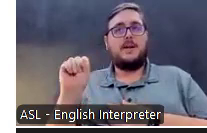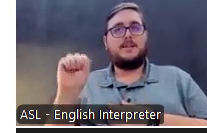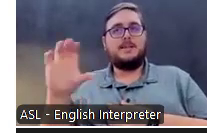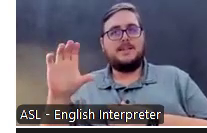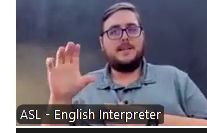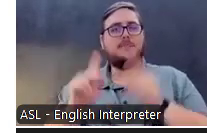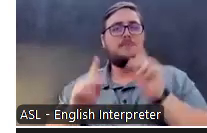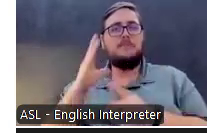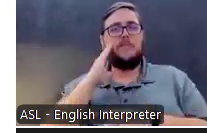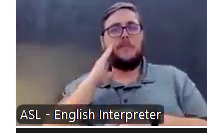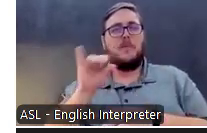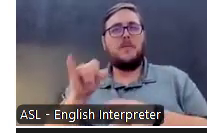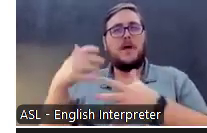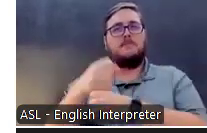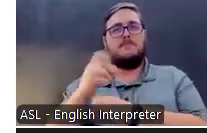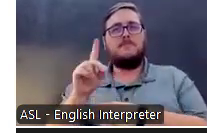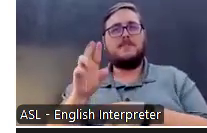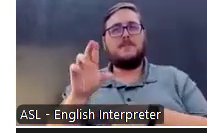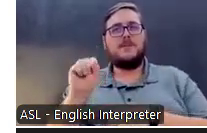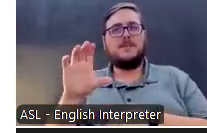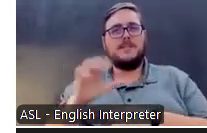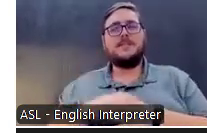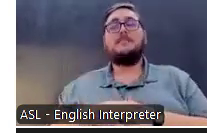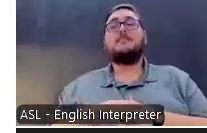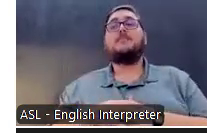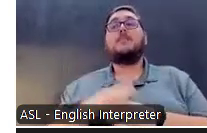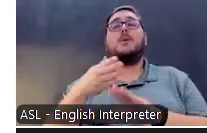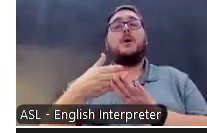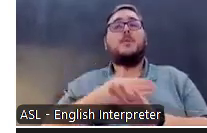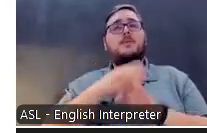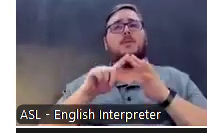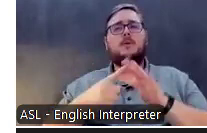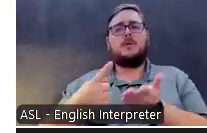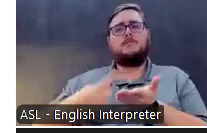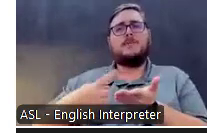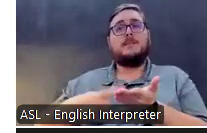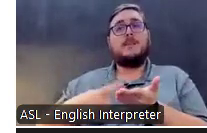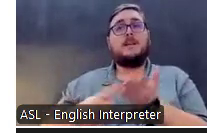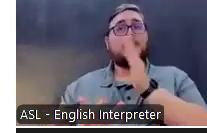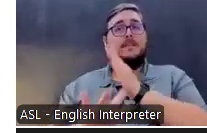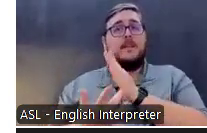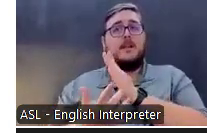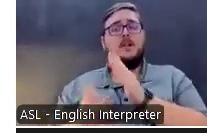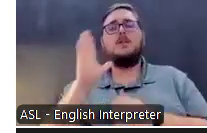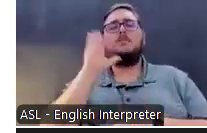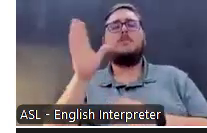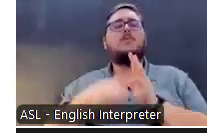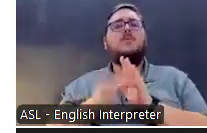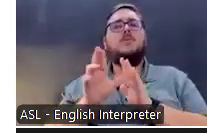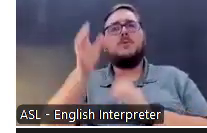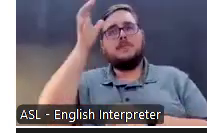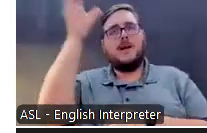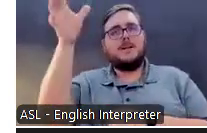DRSC. And then before we start talking about assistive technology, I'm going to review some concepts from the Individuals